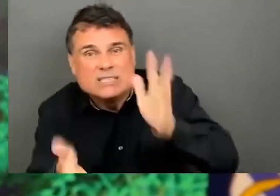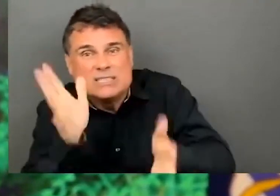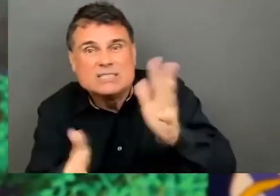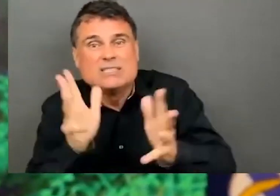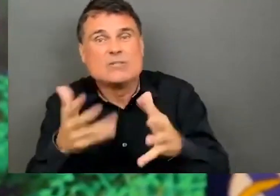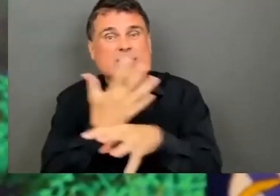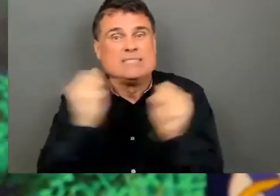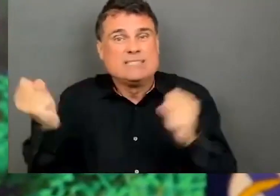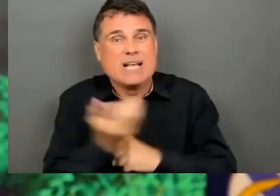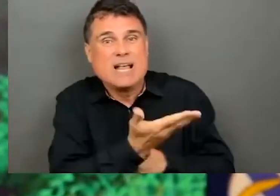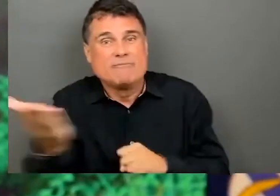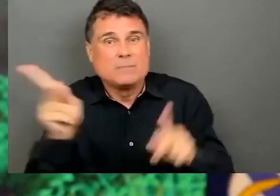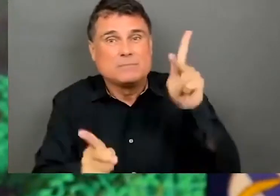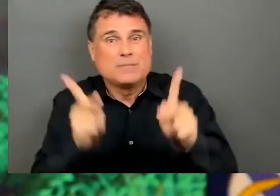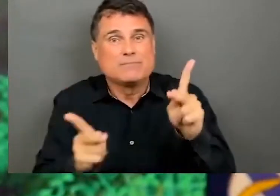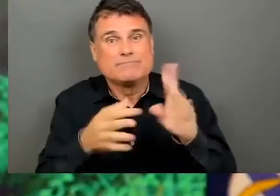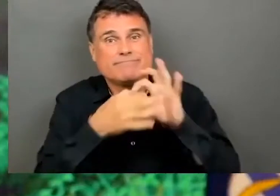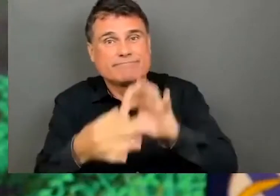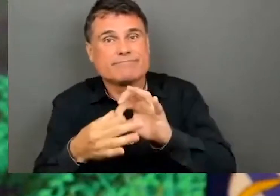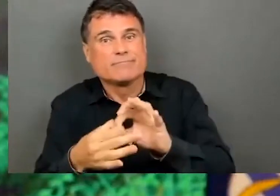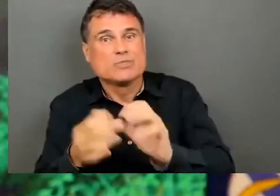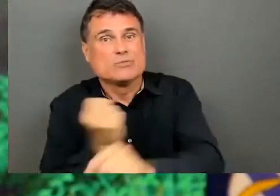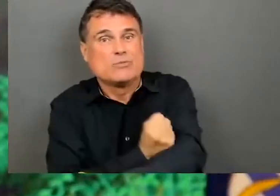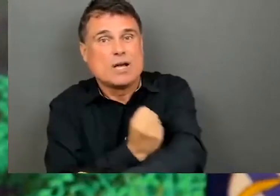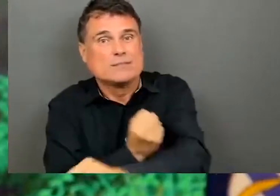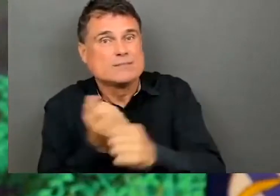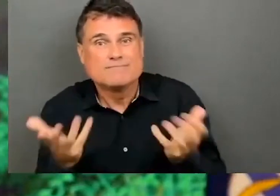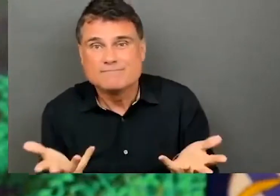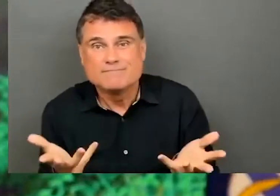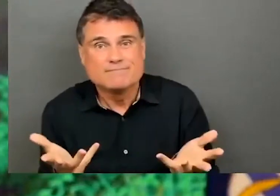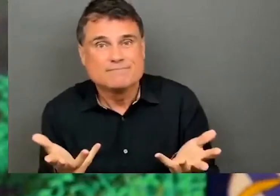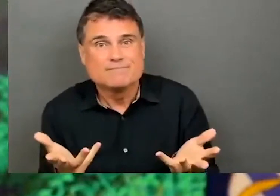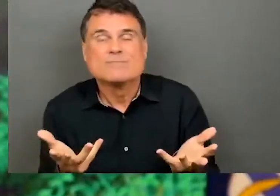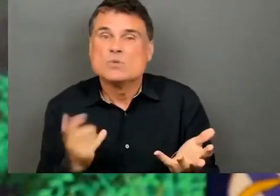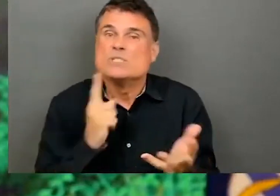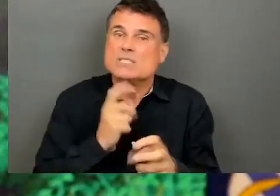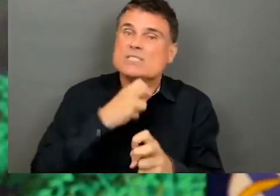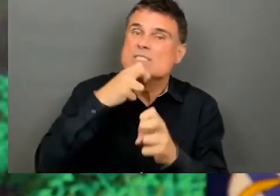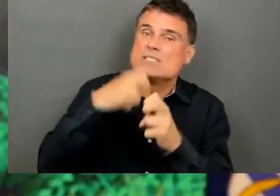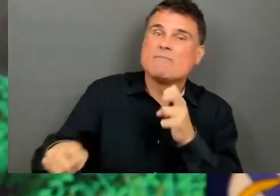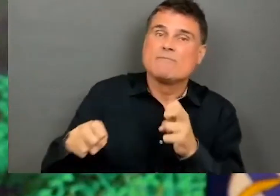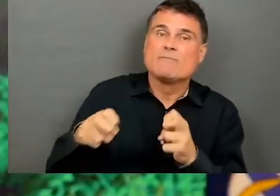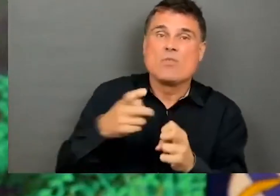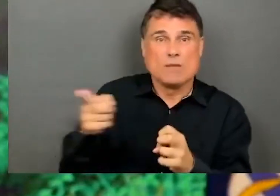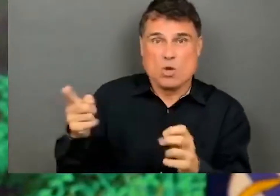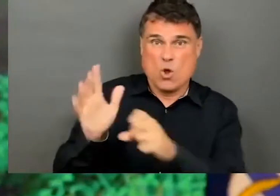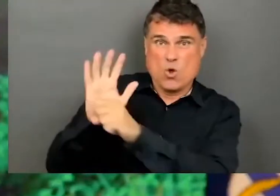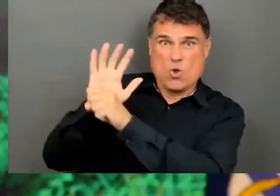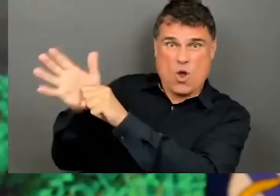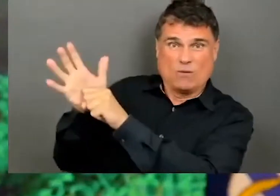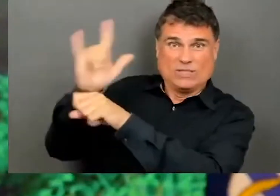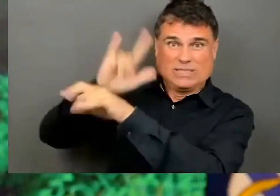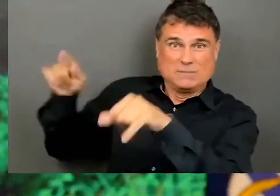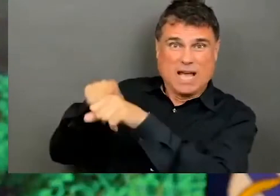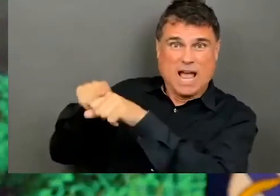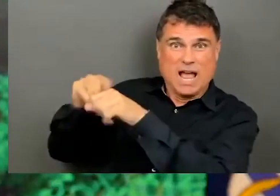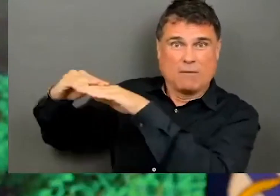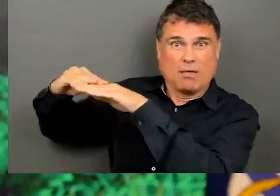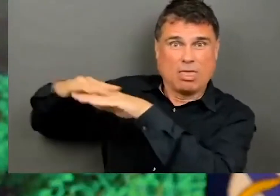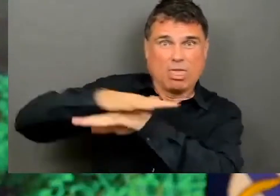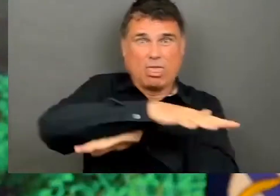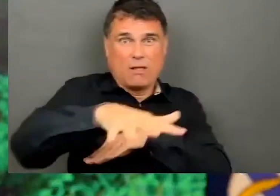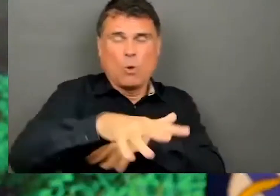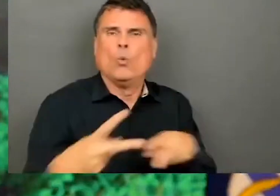accept, that the pandemic has represented such a setback in that work. That we are still losing lives is unacceptable. I